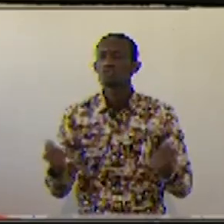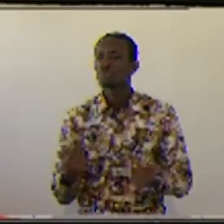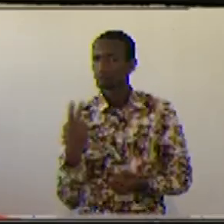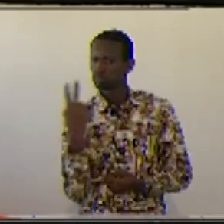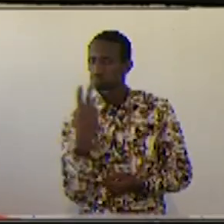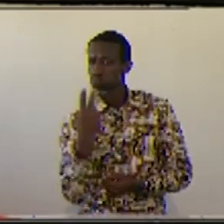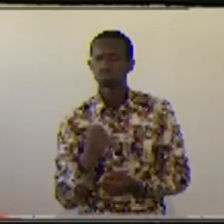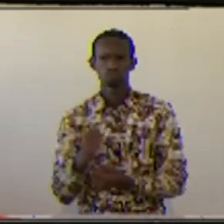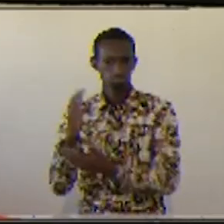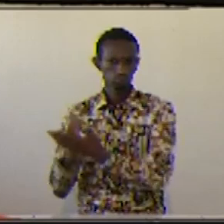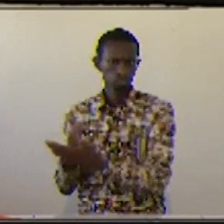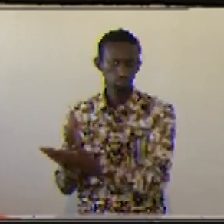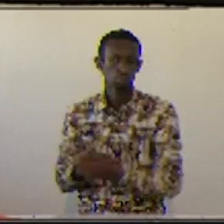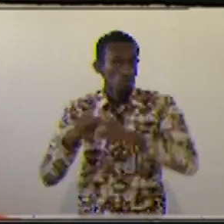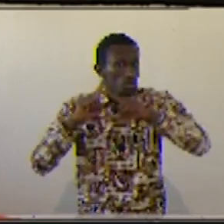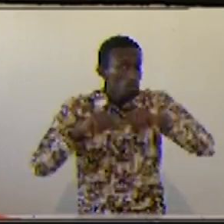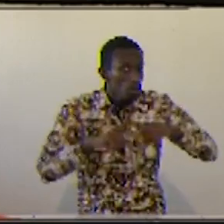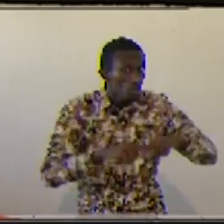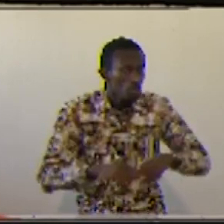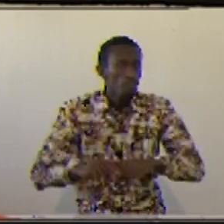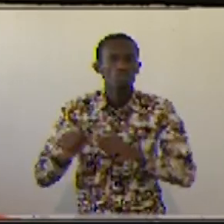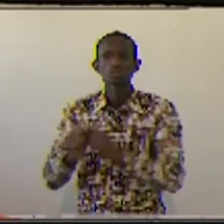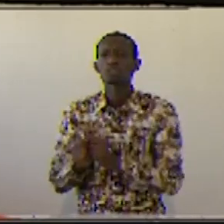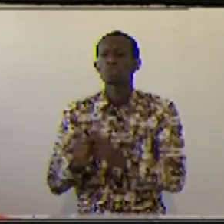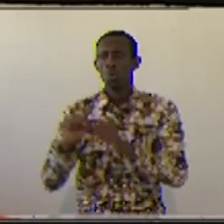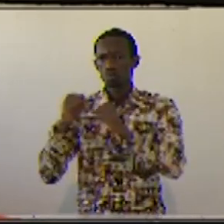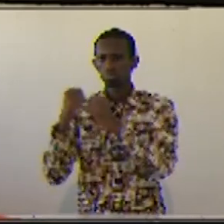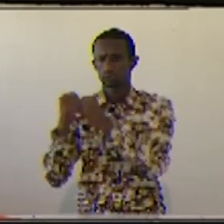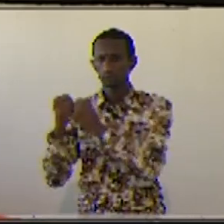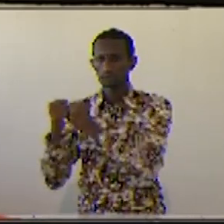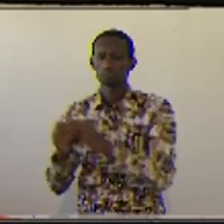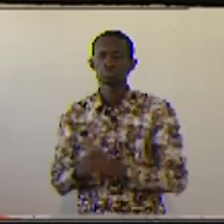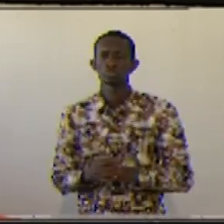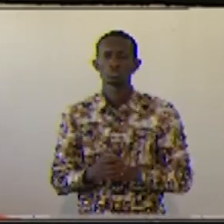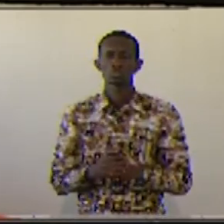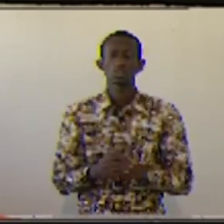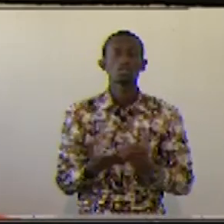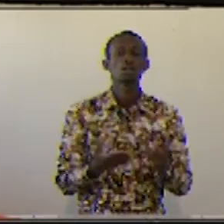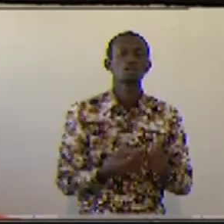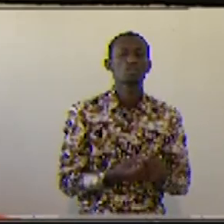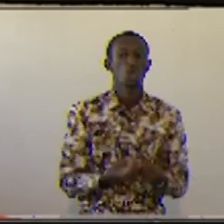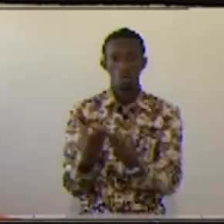distinguish 2 main types of salts: soluble salts and insoluble